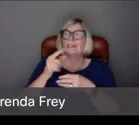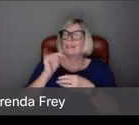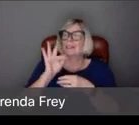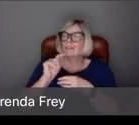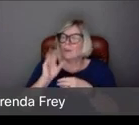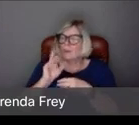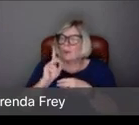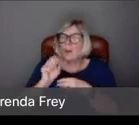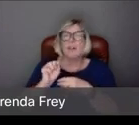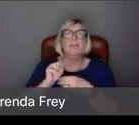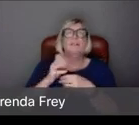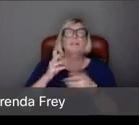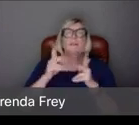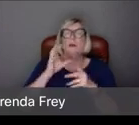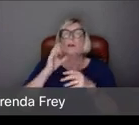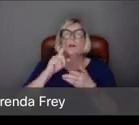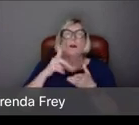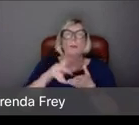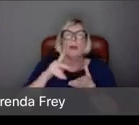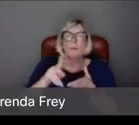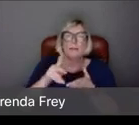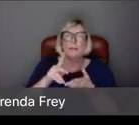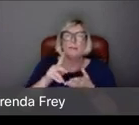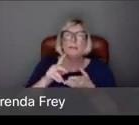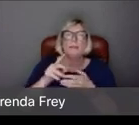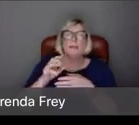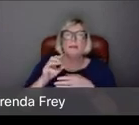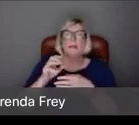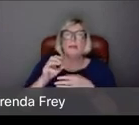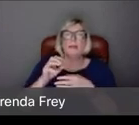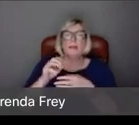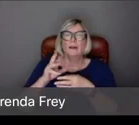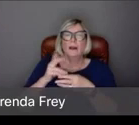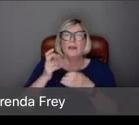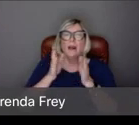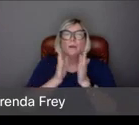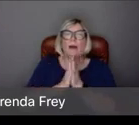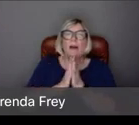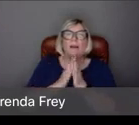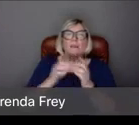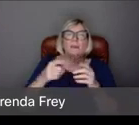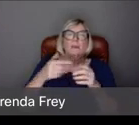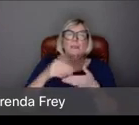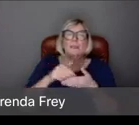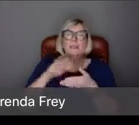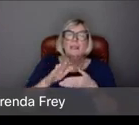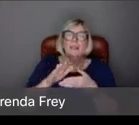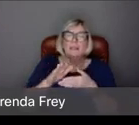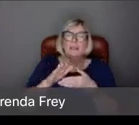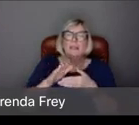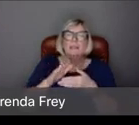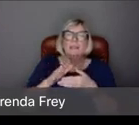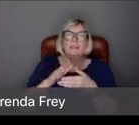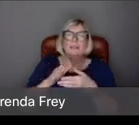people are looking for payment, or that they'll ask you to send those kind of means to get